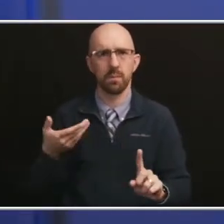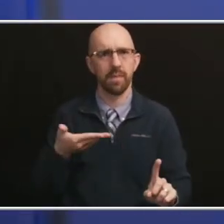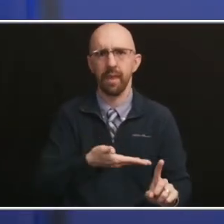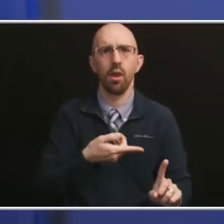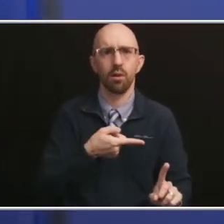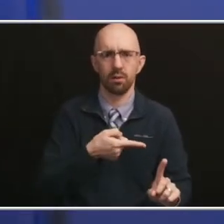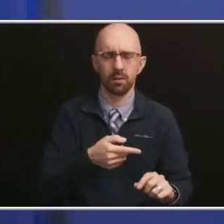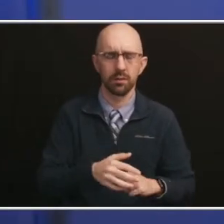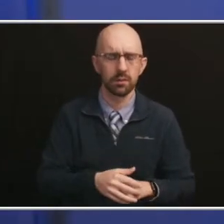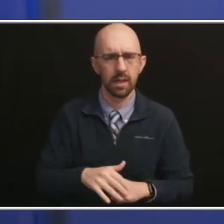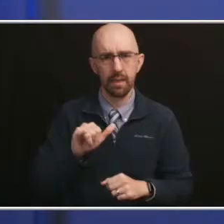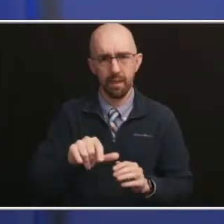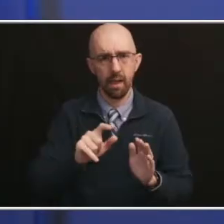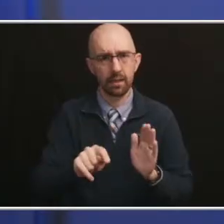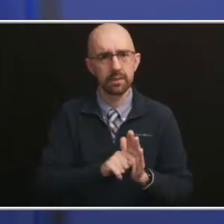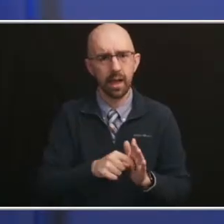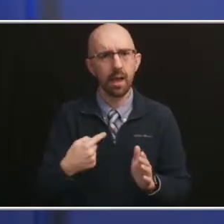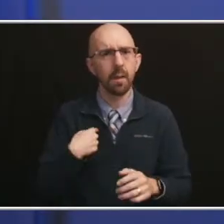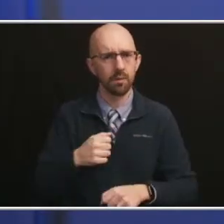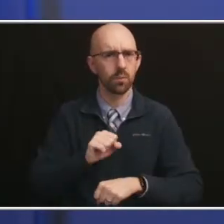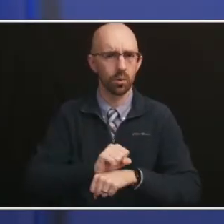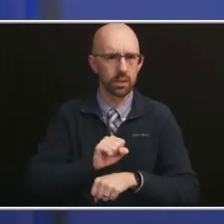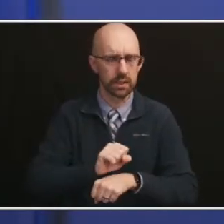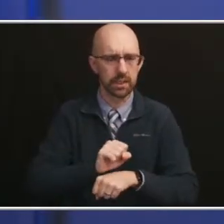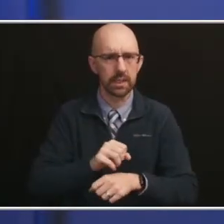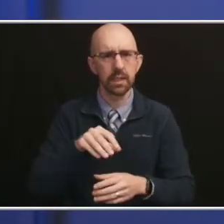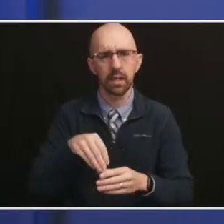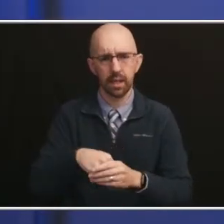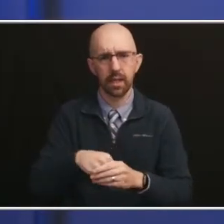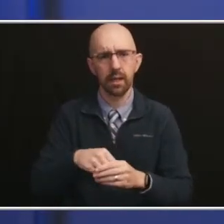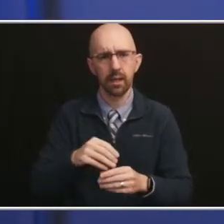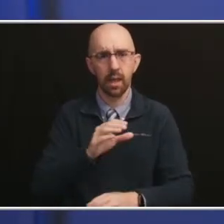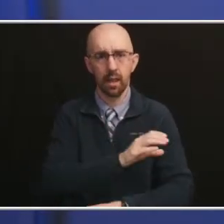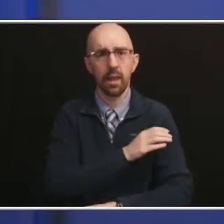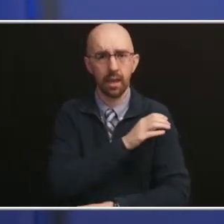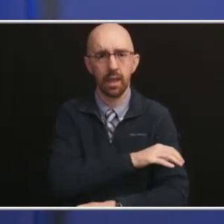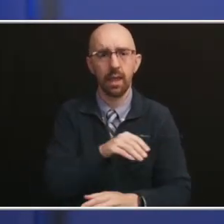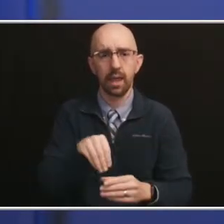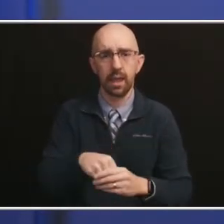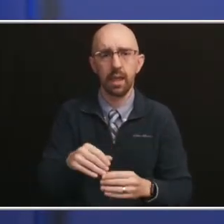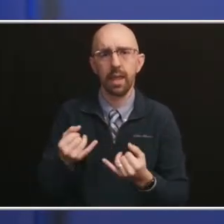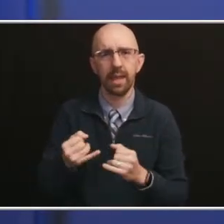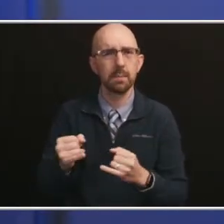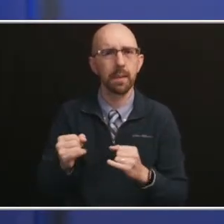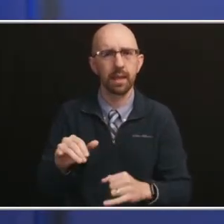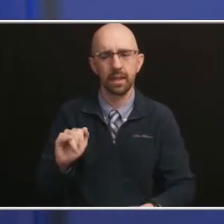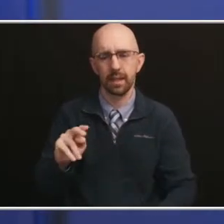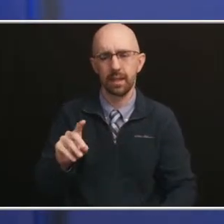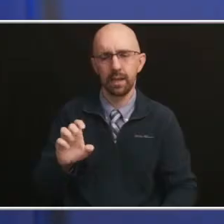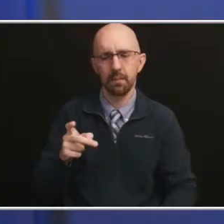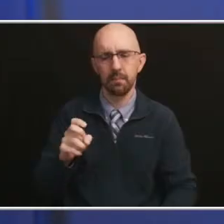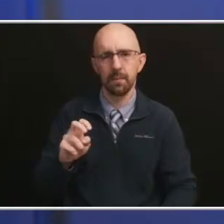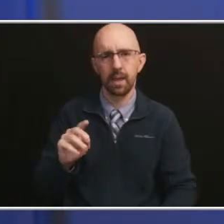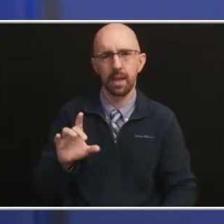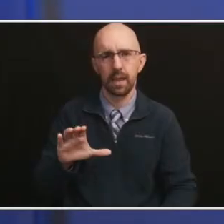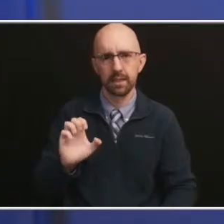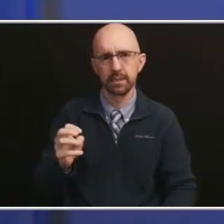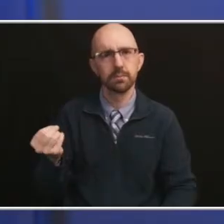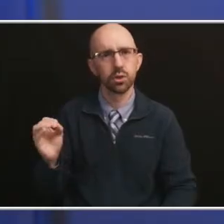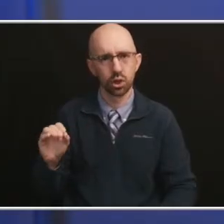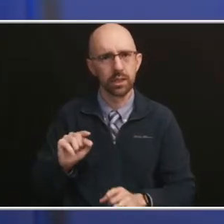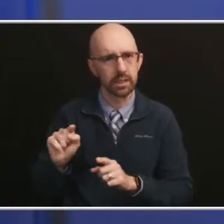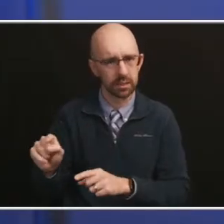time, I was working in a clinic in Independence, Missouri,